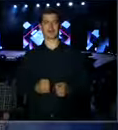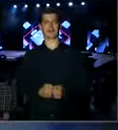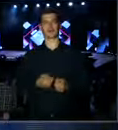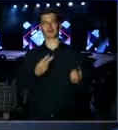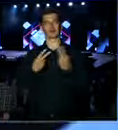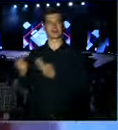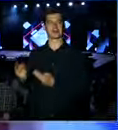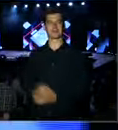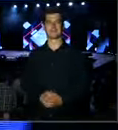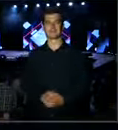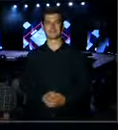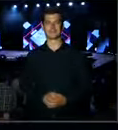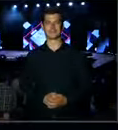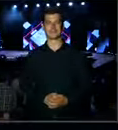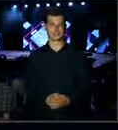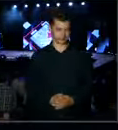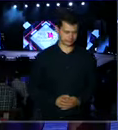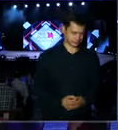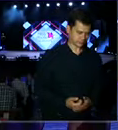Zapraszam.